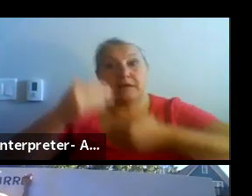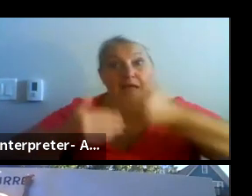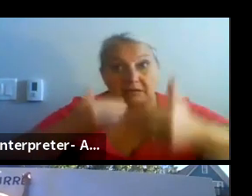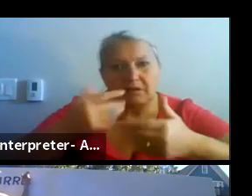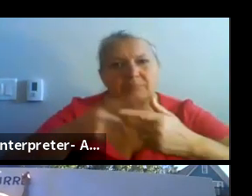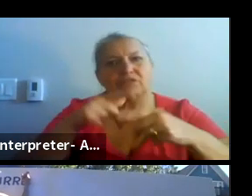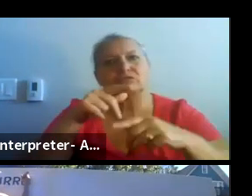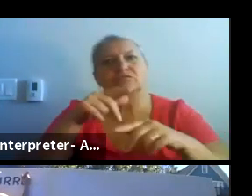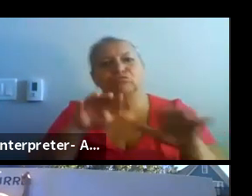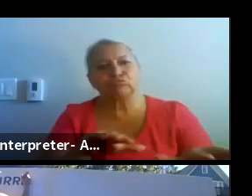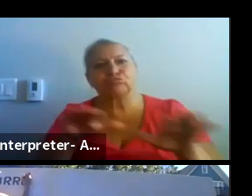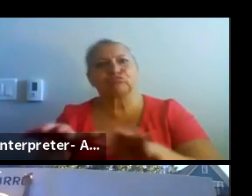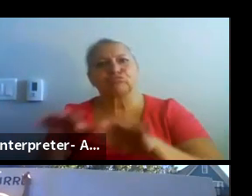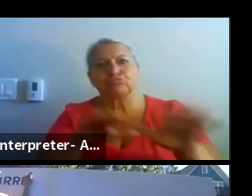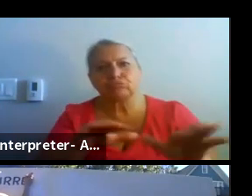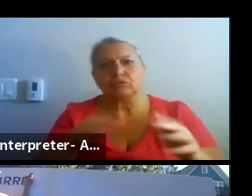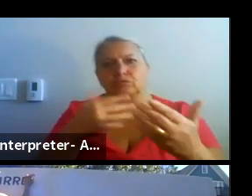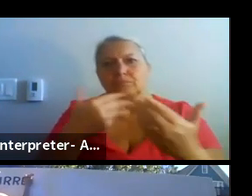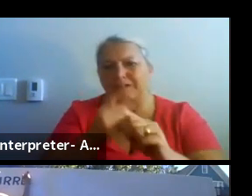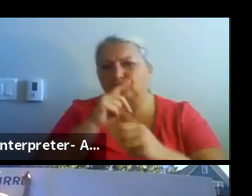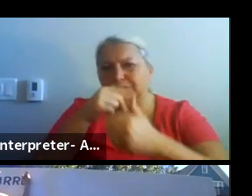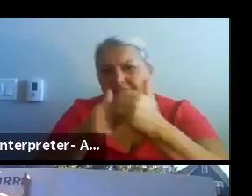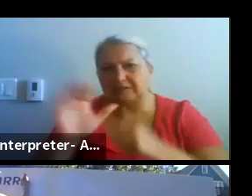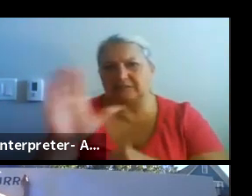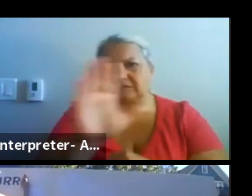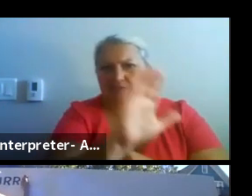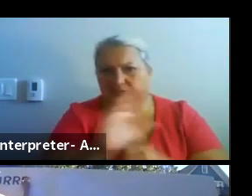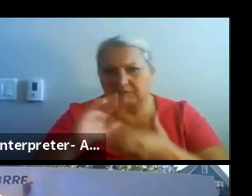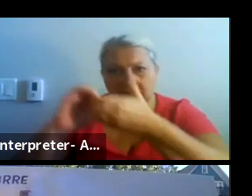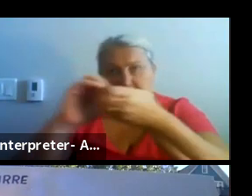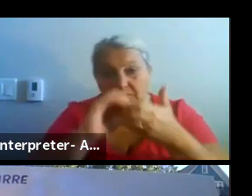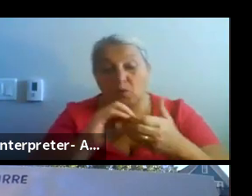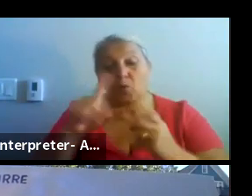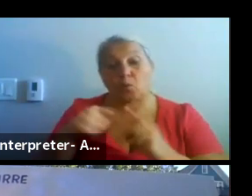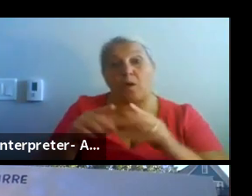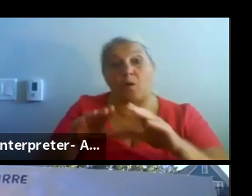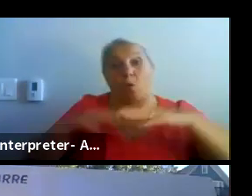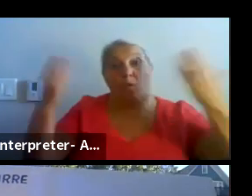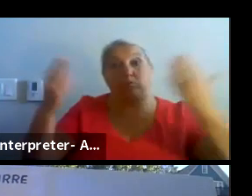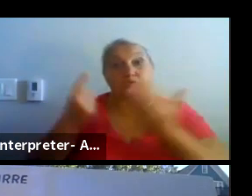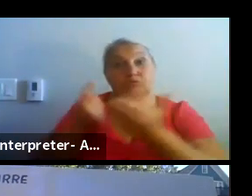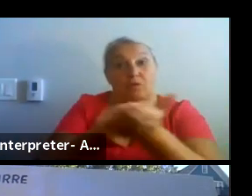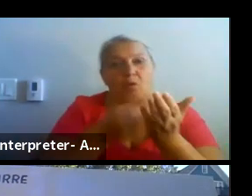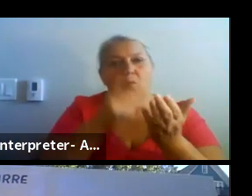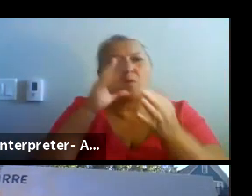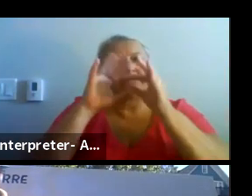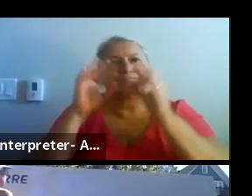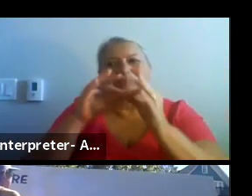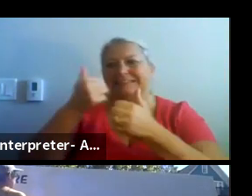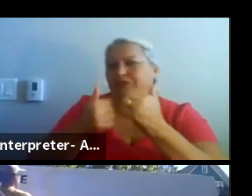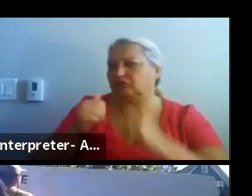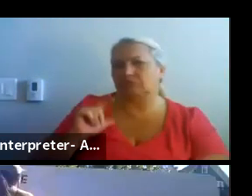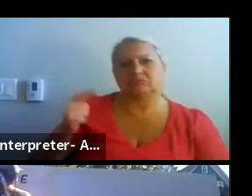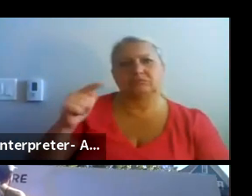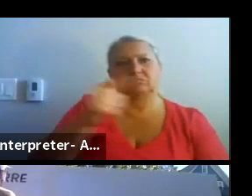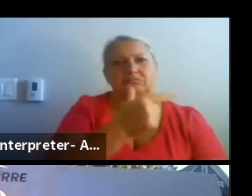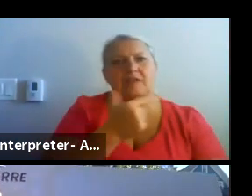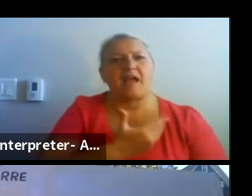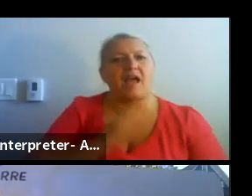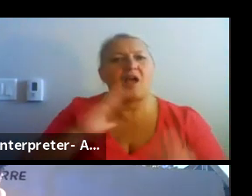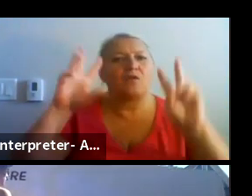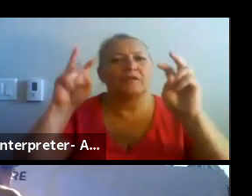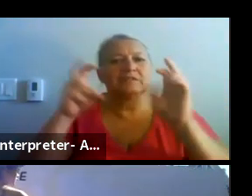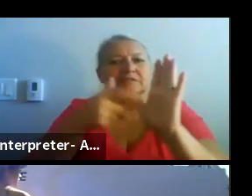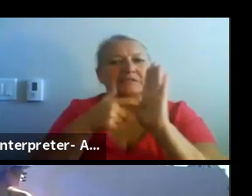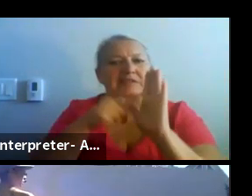all collaborators. We'll name our access needs at the top of the event and again as they arise throughout our time together.